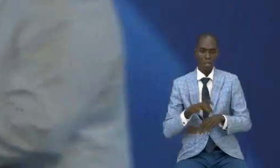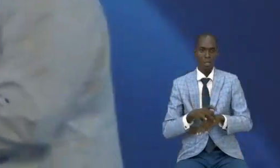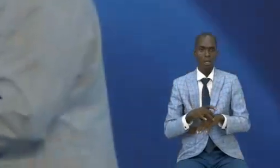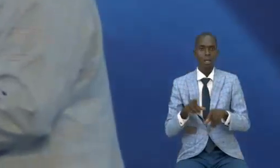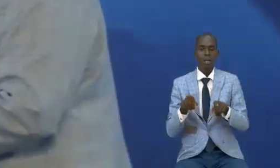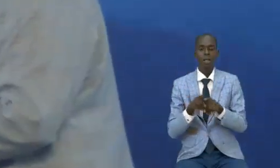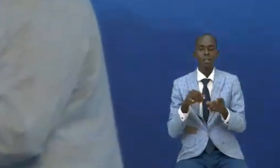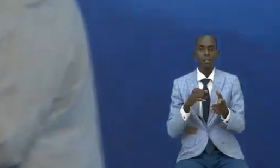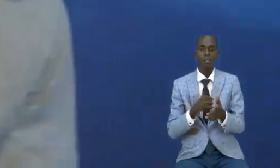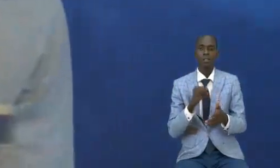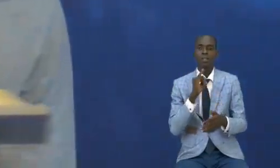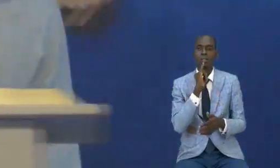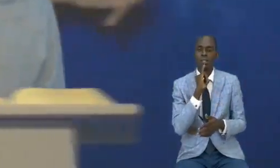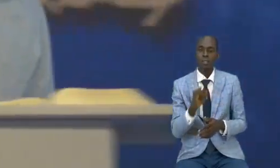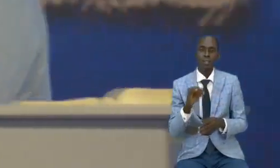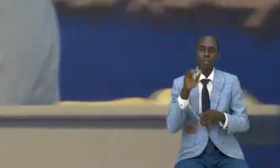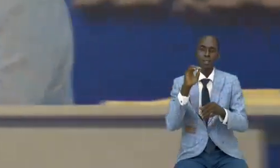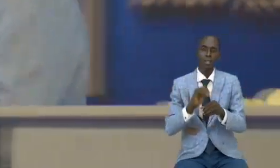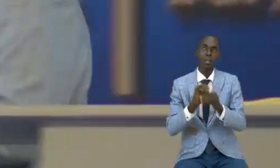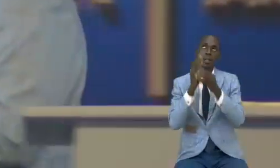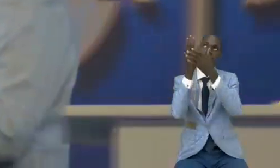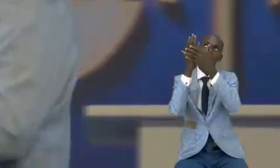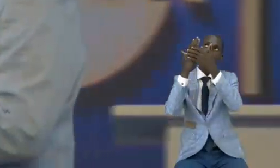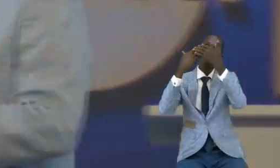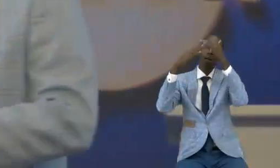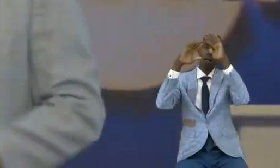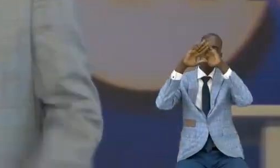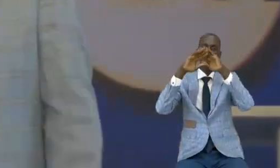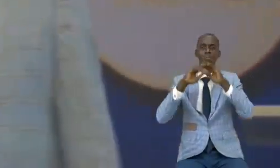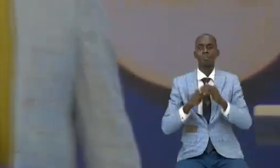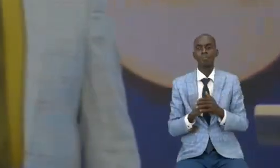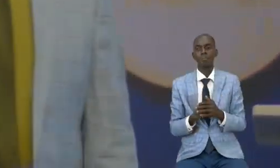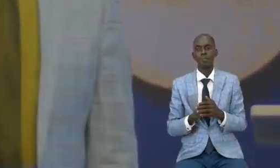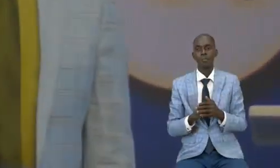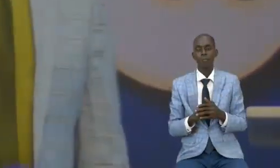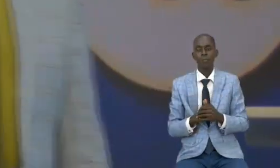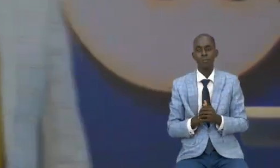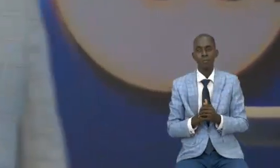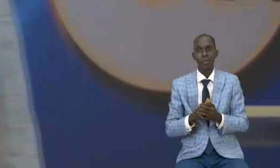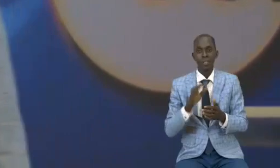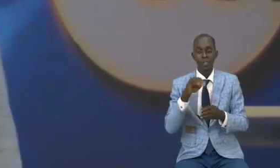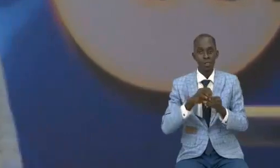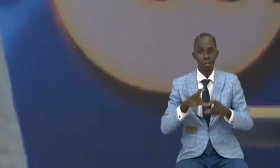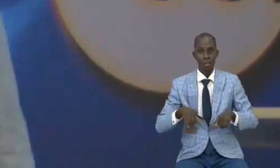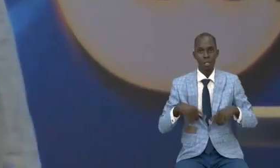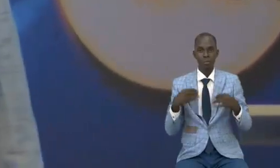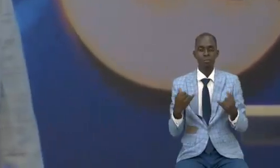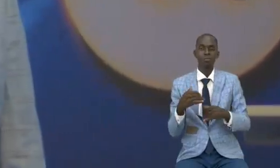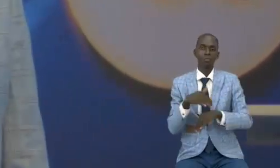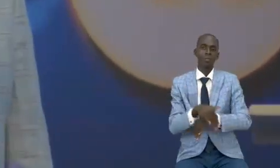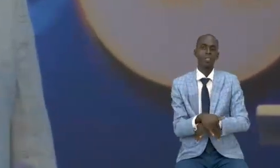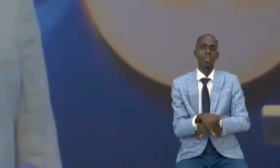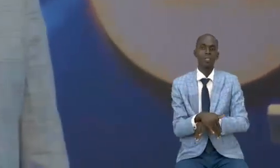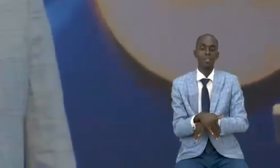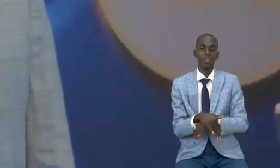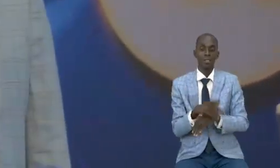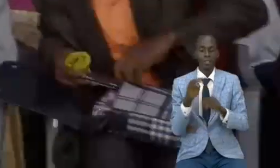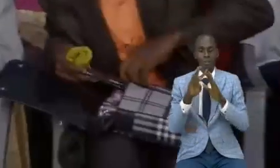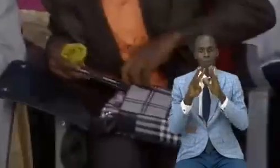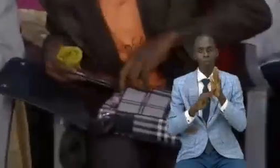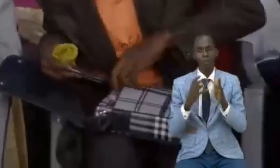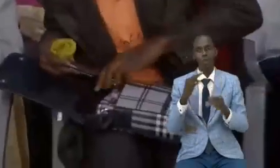it is in heaven. In your life tonight, the will of